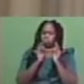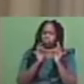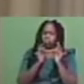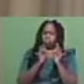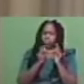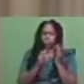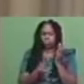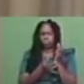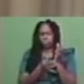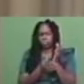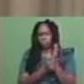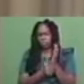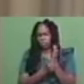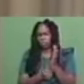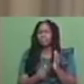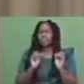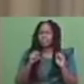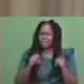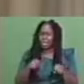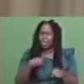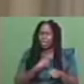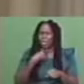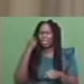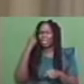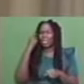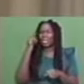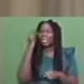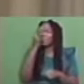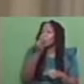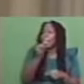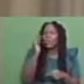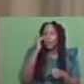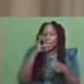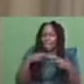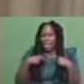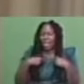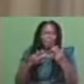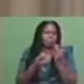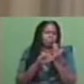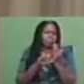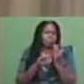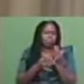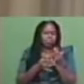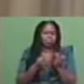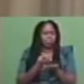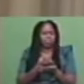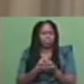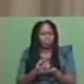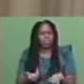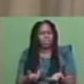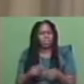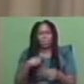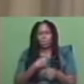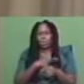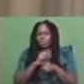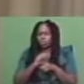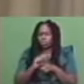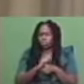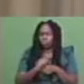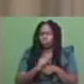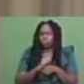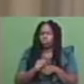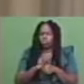was necessary. We were moving to deal with the retraining of officers, modernizing certain